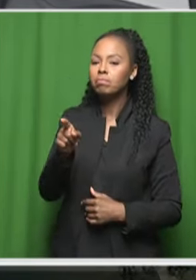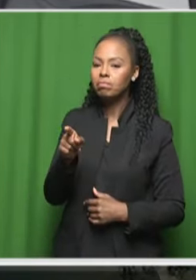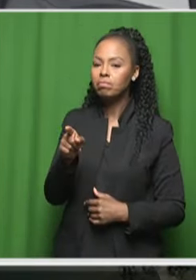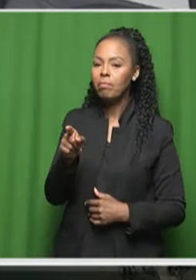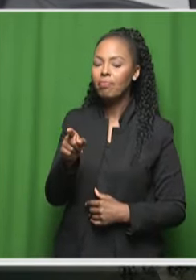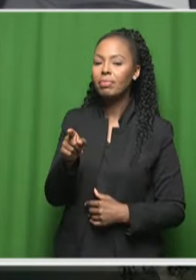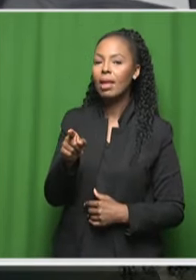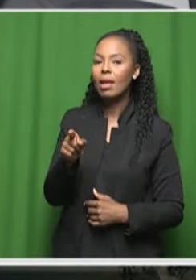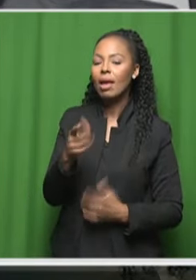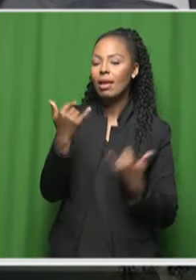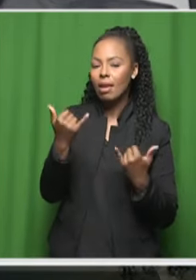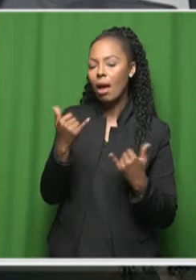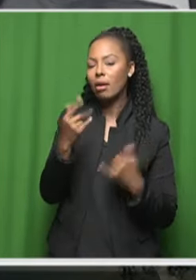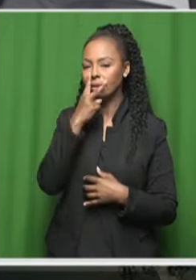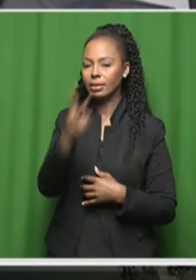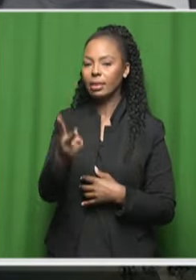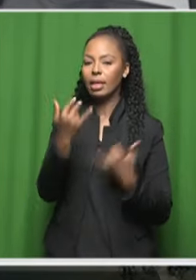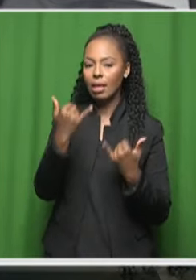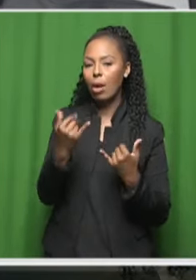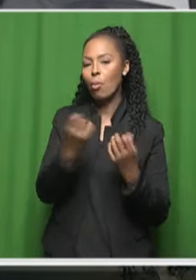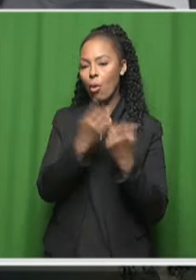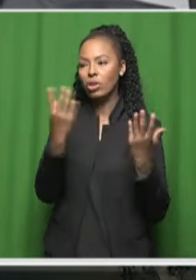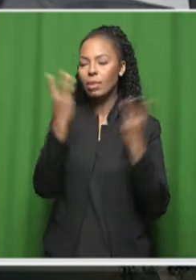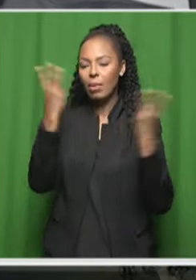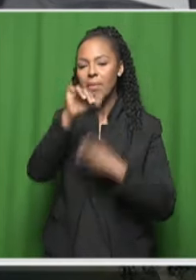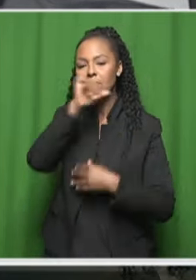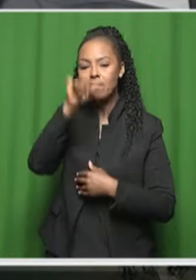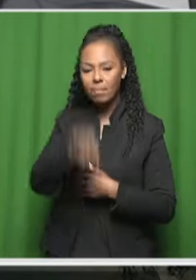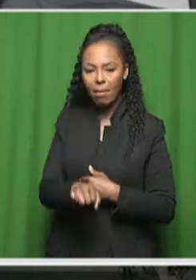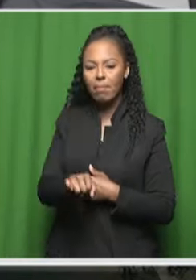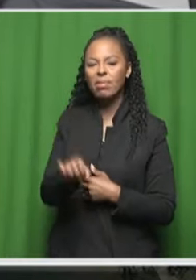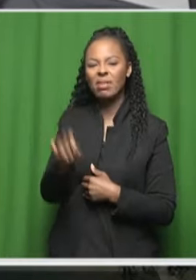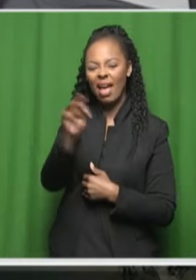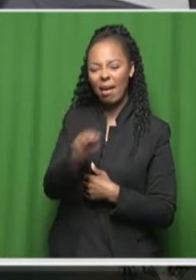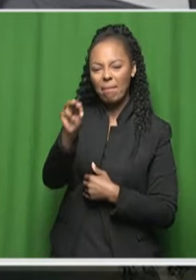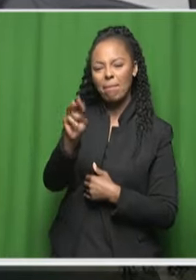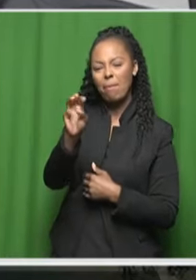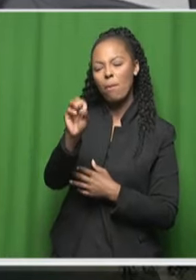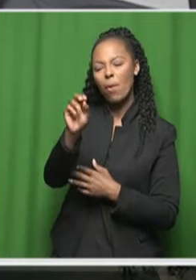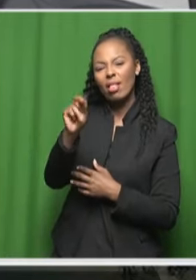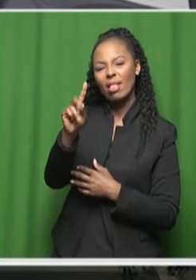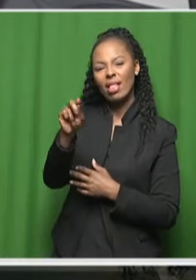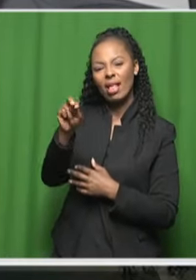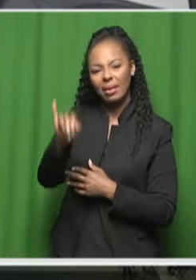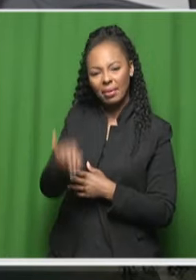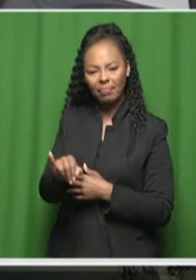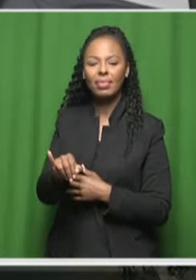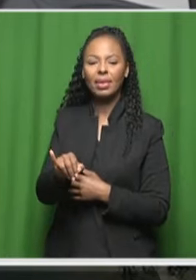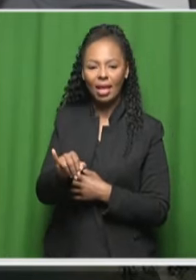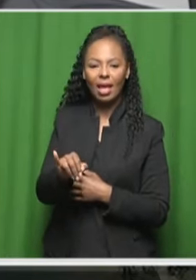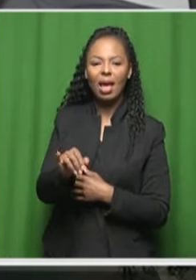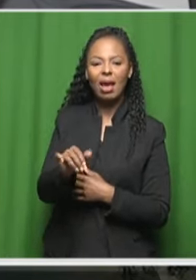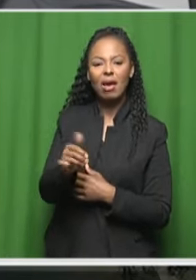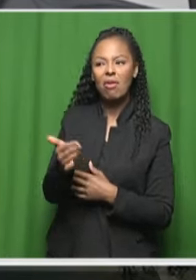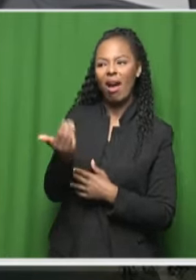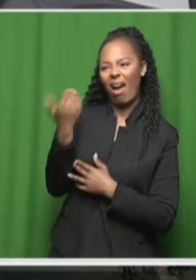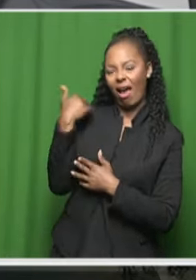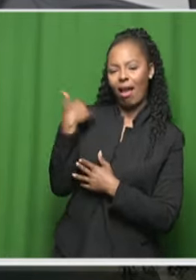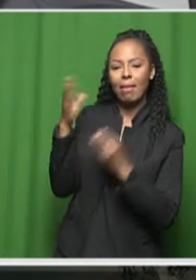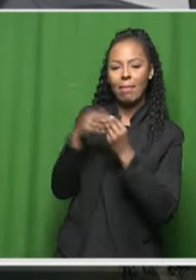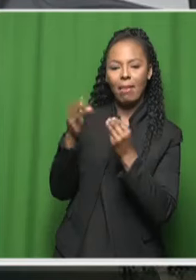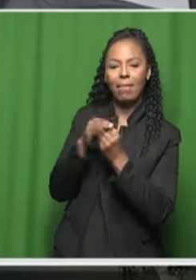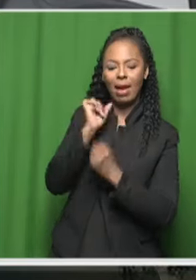is seen obviously as a rising star in Mozambican politics and a former member of RENAMO. And it's going to be interesting to see